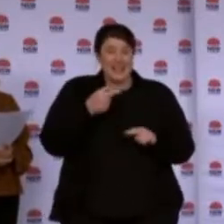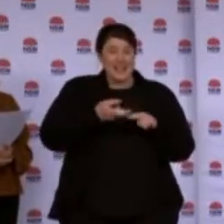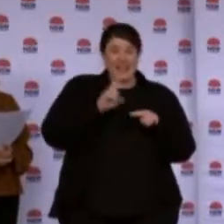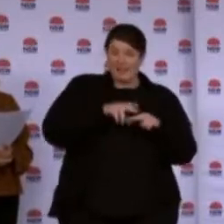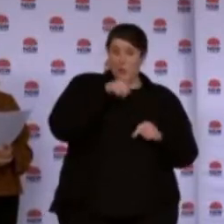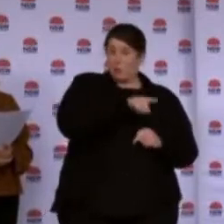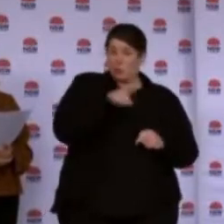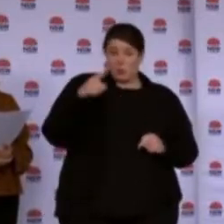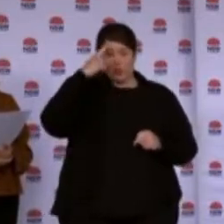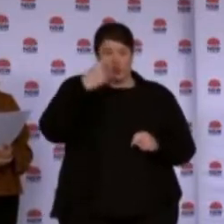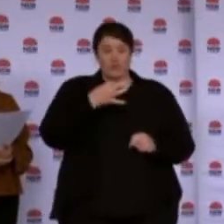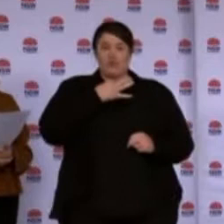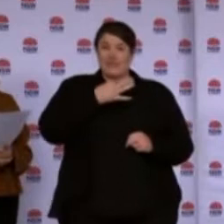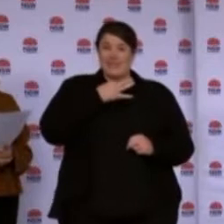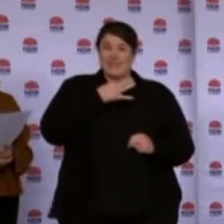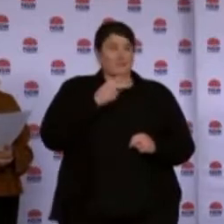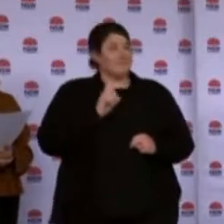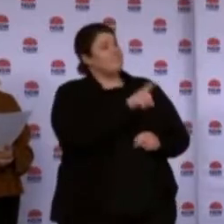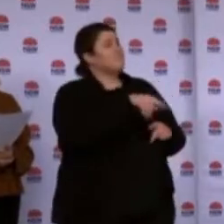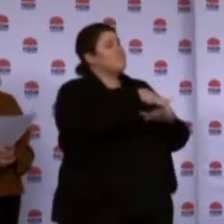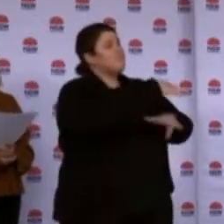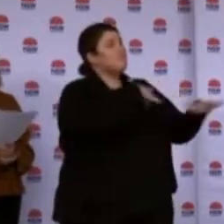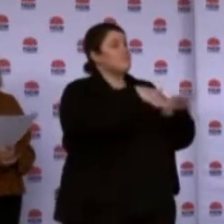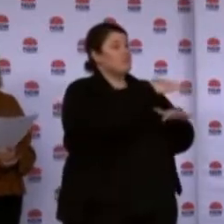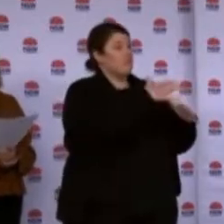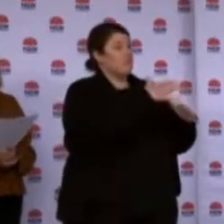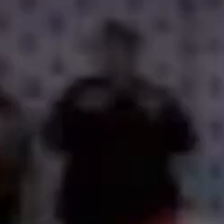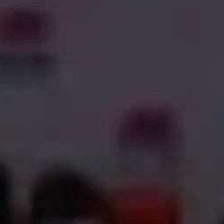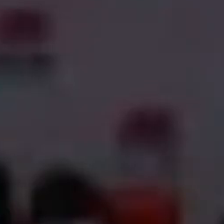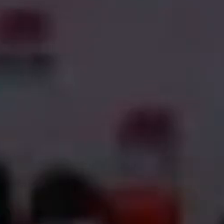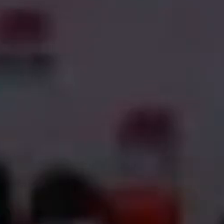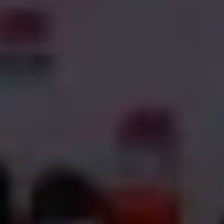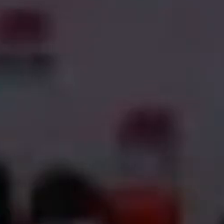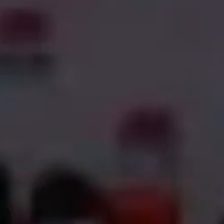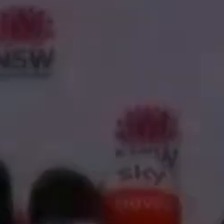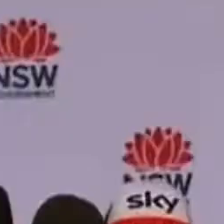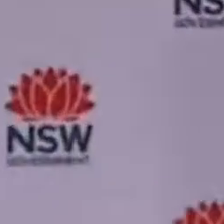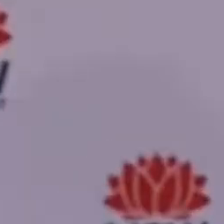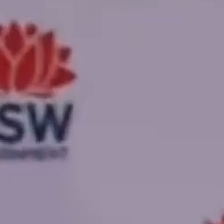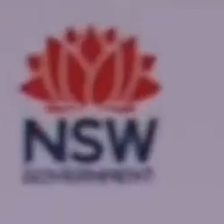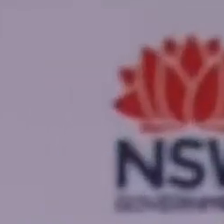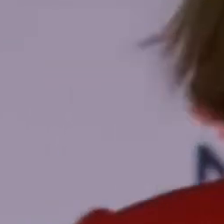you put yourself at risk, you're putting your entire family, and that means extended.